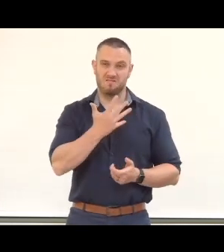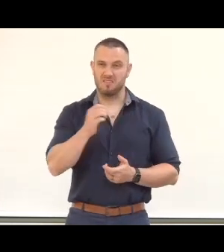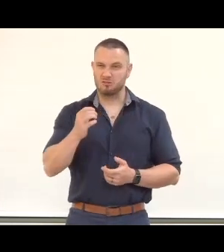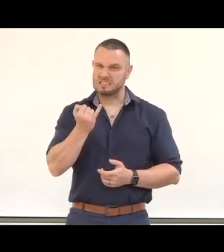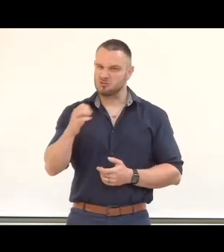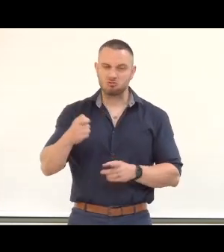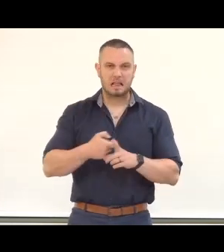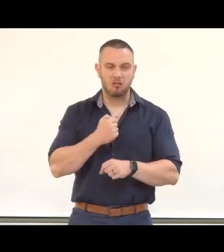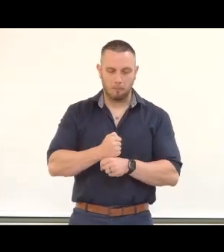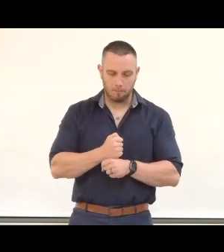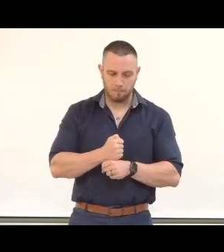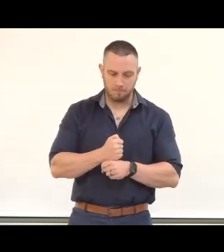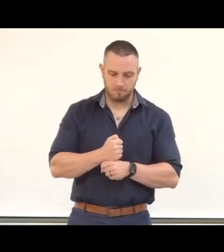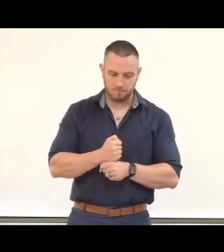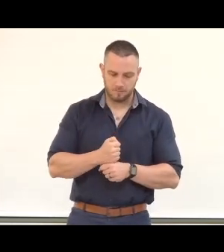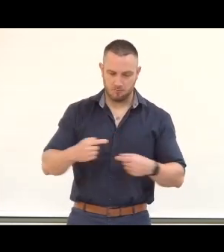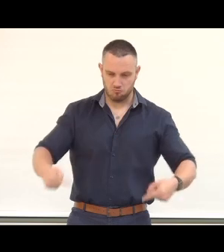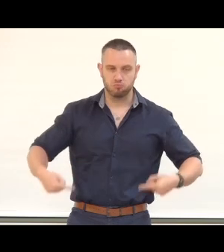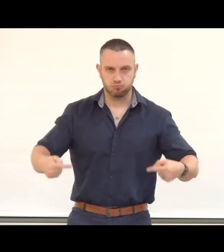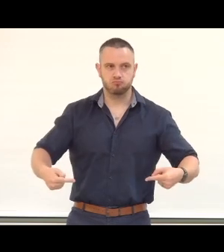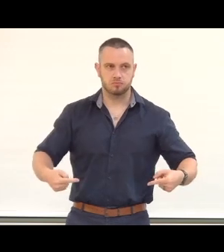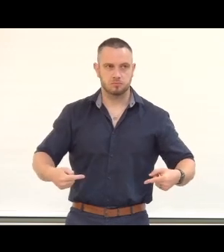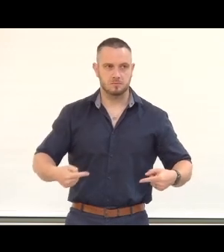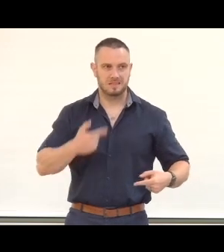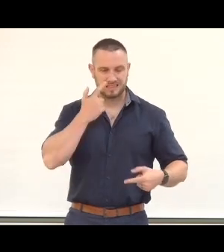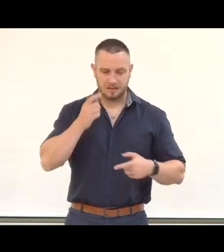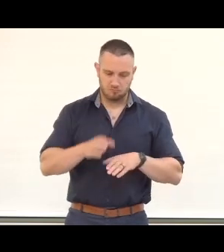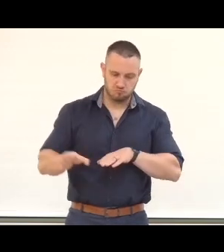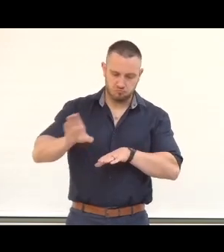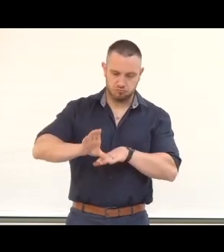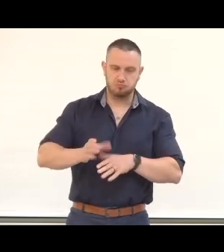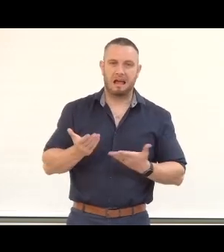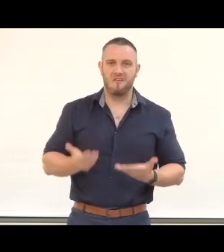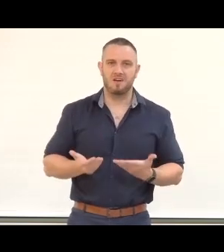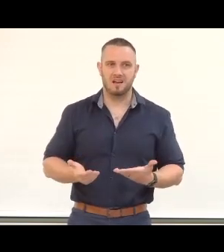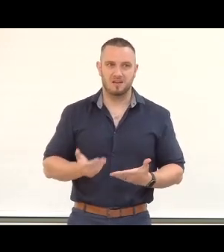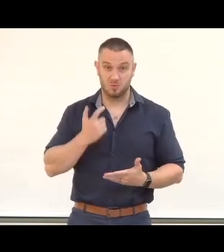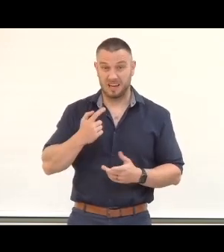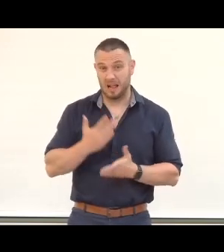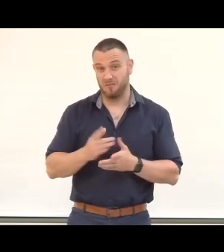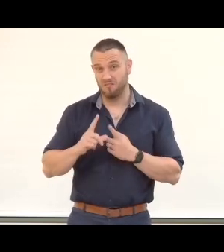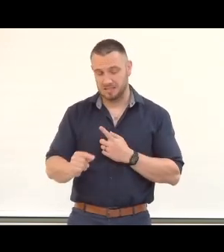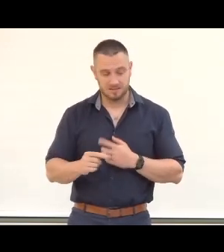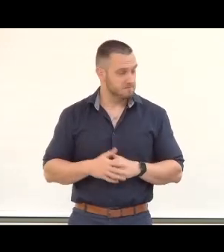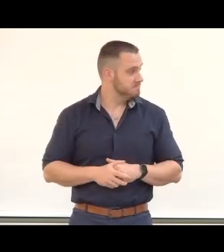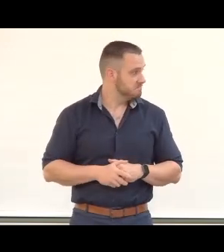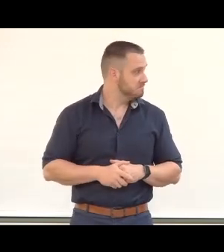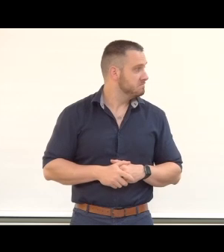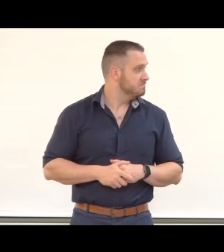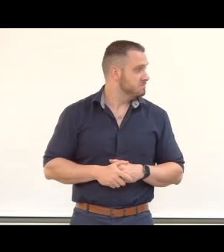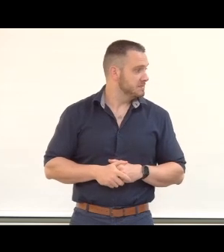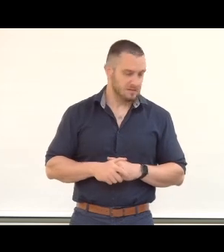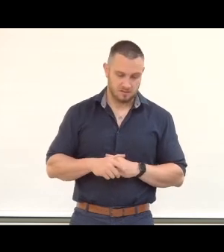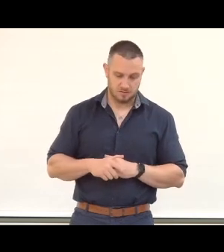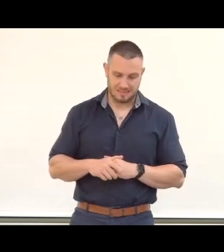kilogram a monster buggy, basically, that can carry quite a lot, and I think it can go quite fast as well. Yeah, it's bricked,